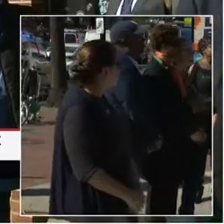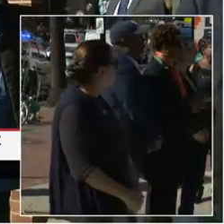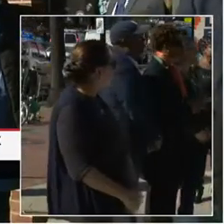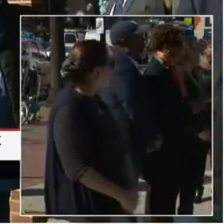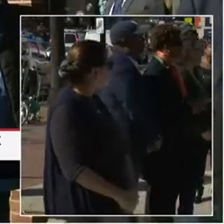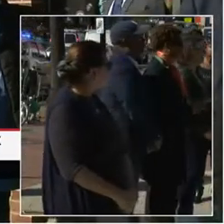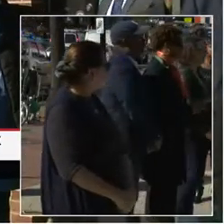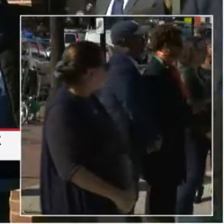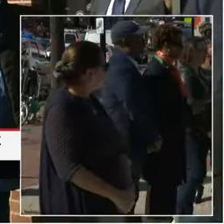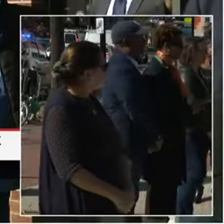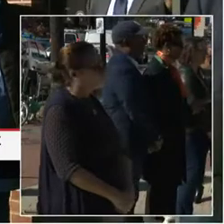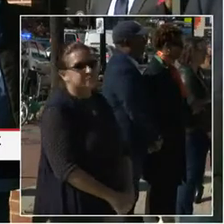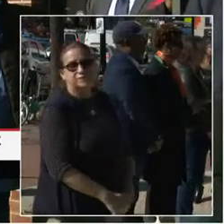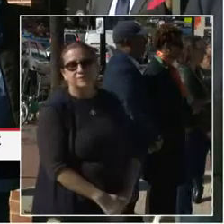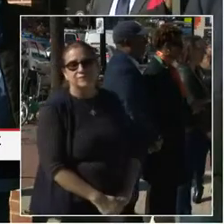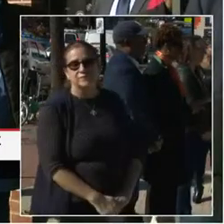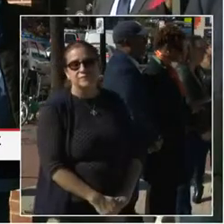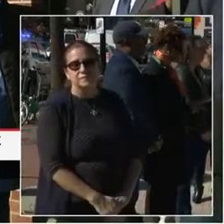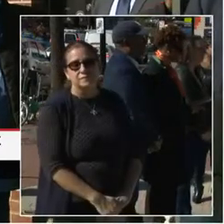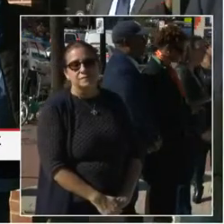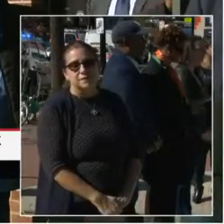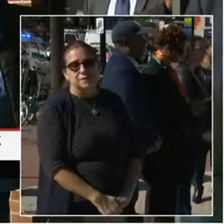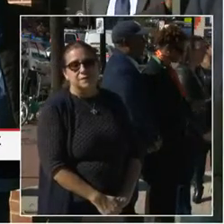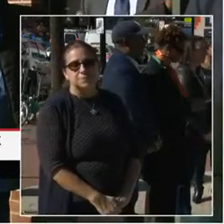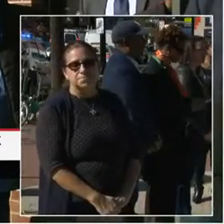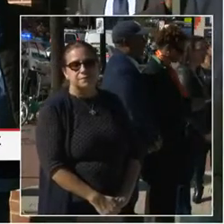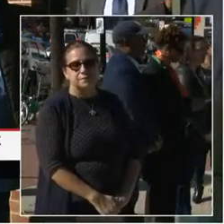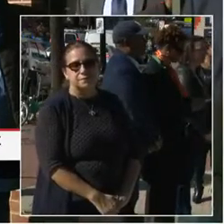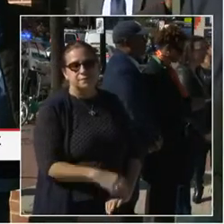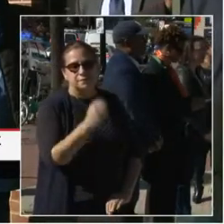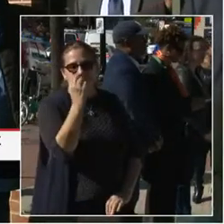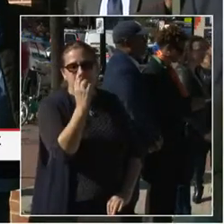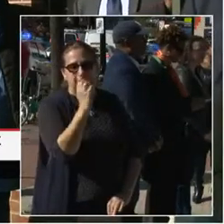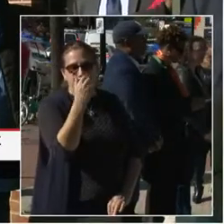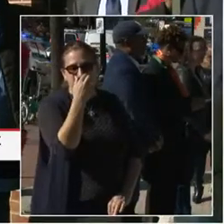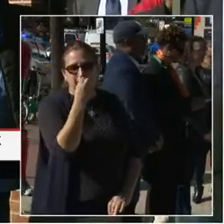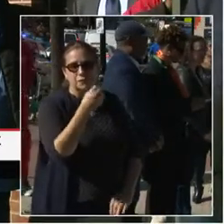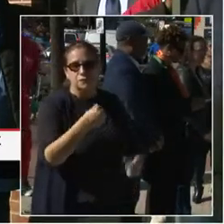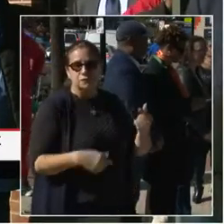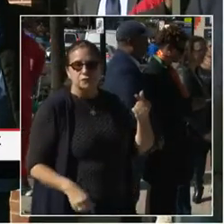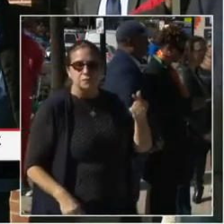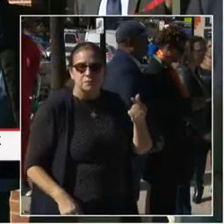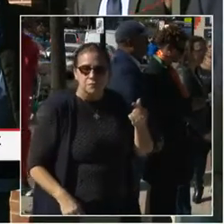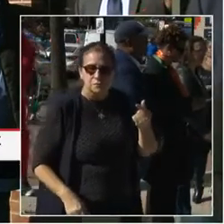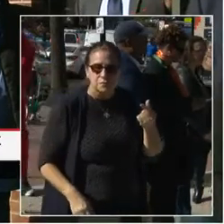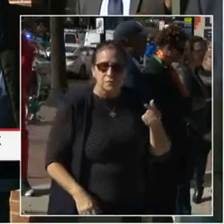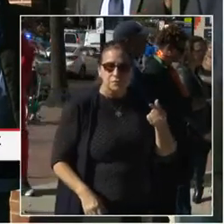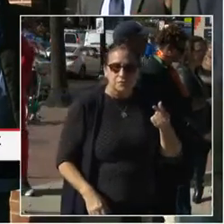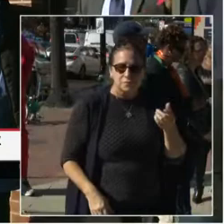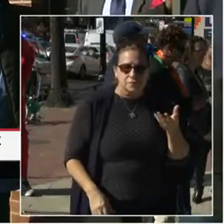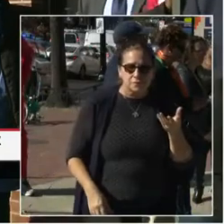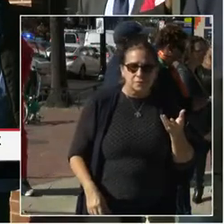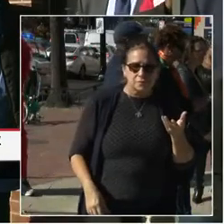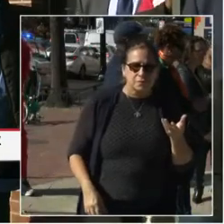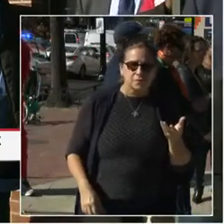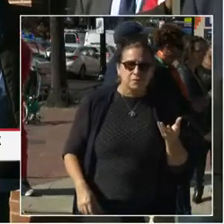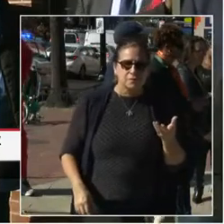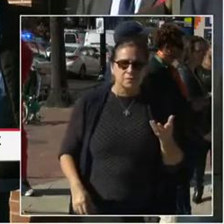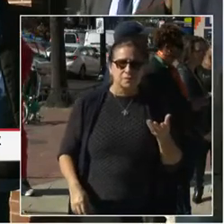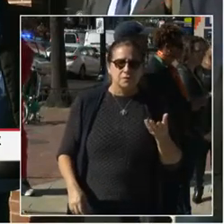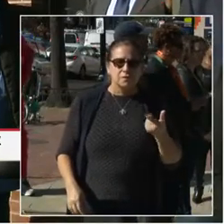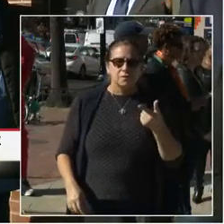our homegrown entrepreneurs representing the community. On this same block, we have